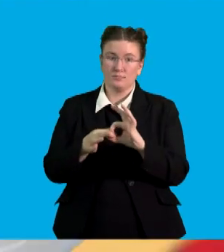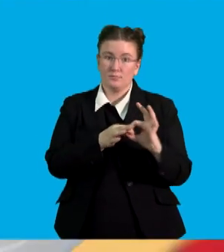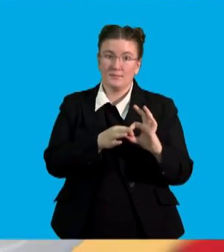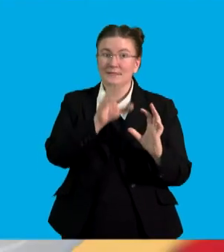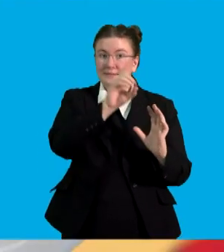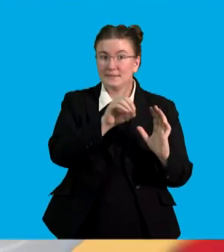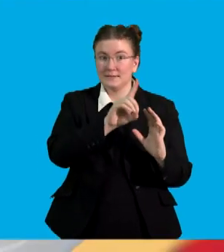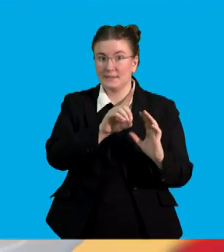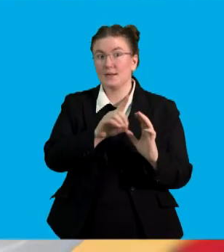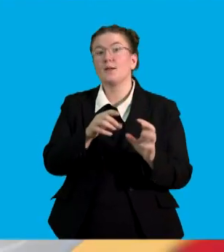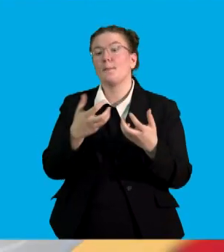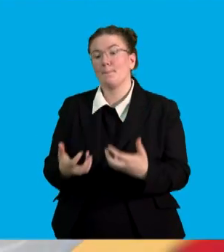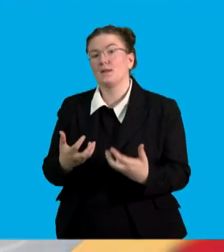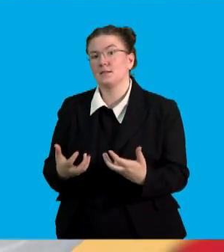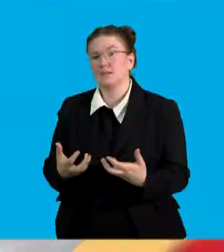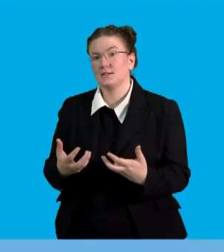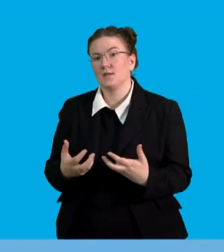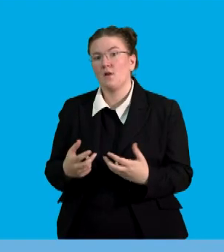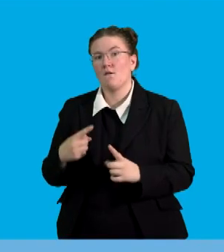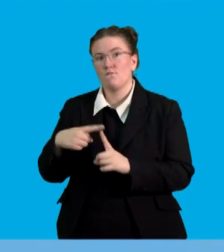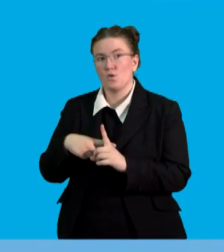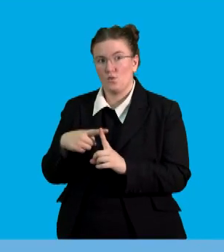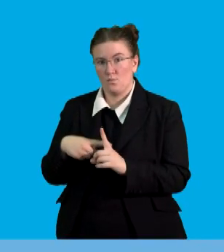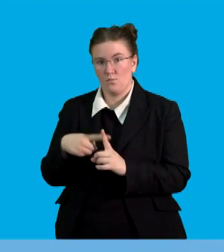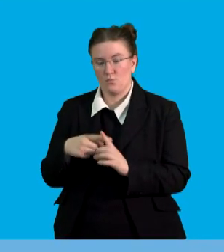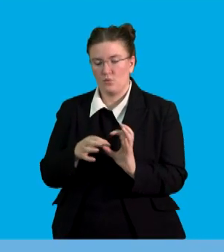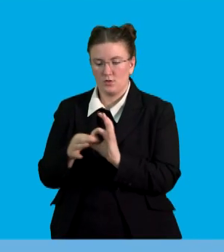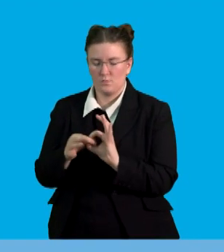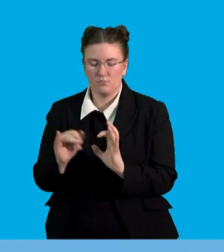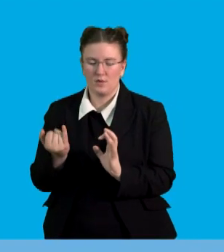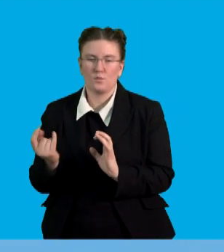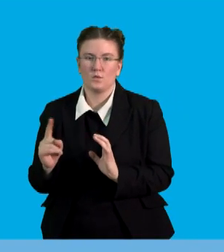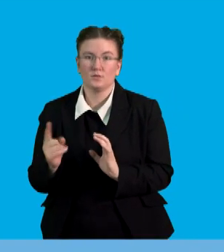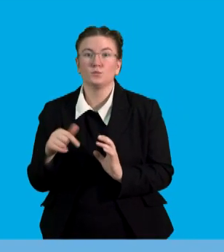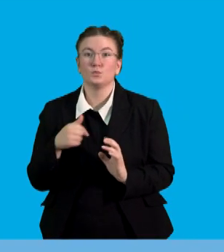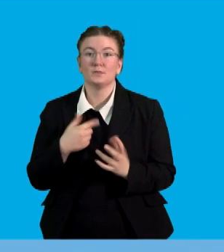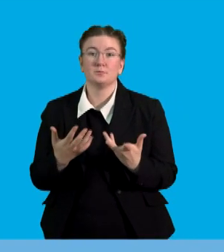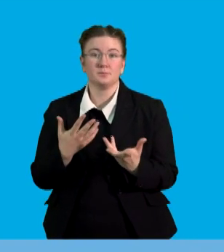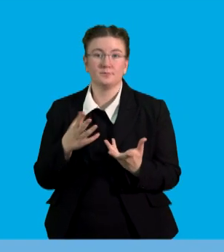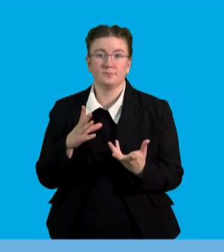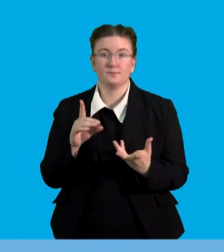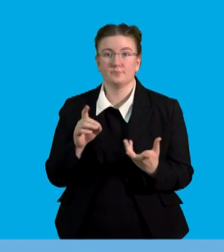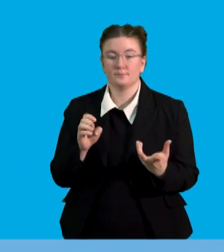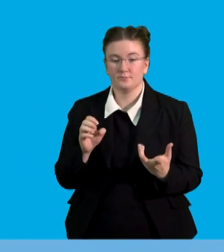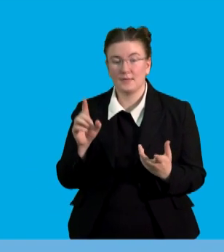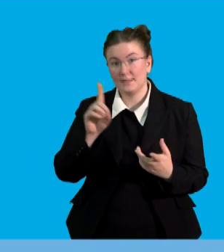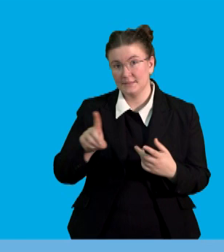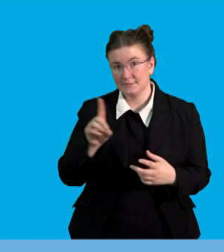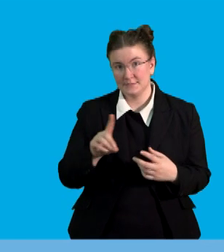relationship between density, mass, and volume. So where is this coming from? When we have an equation of density